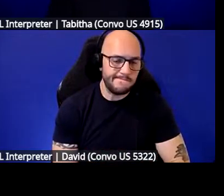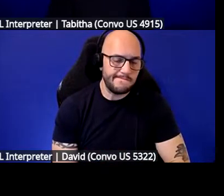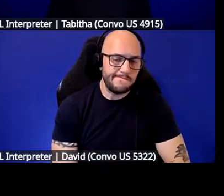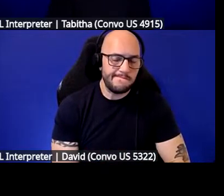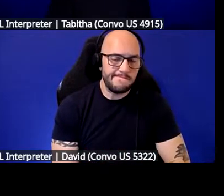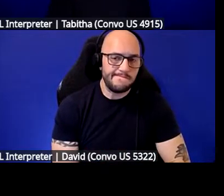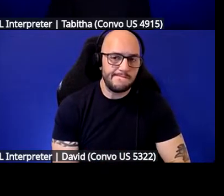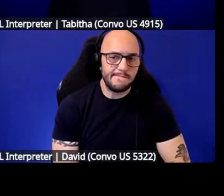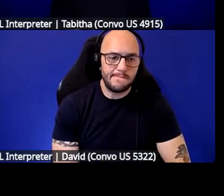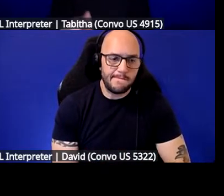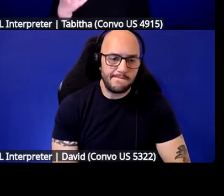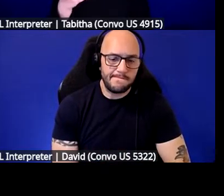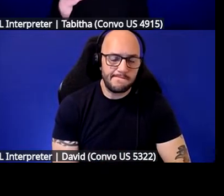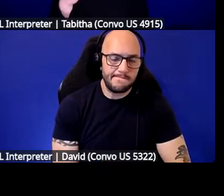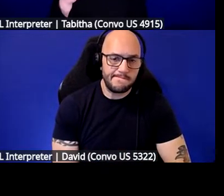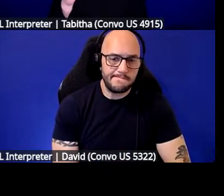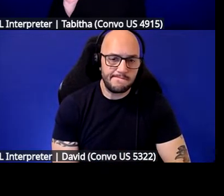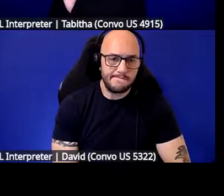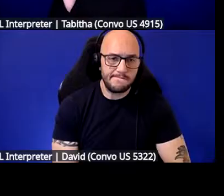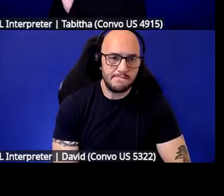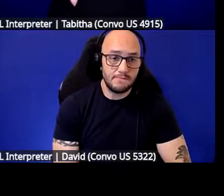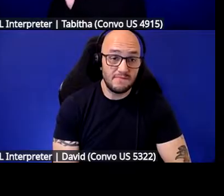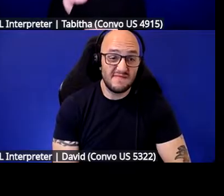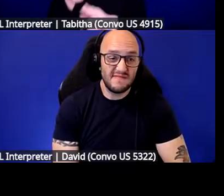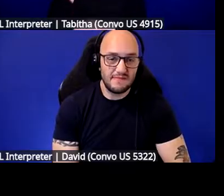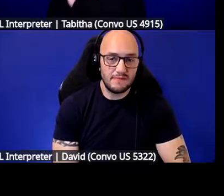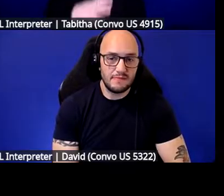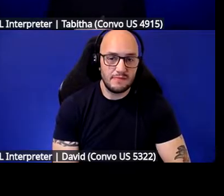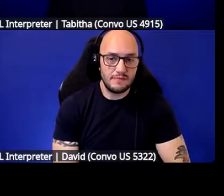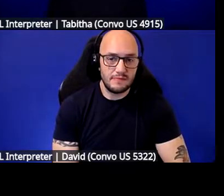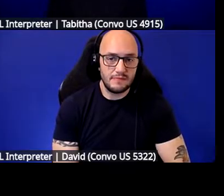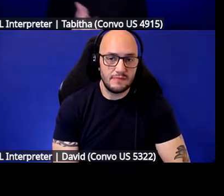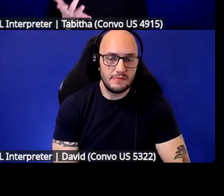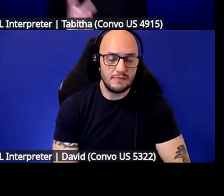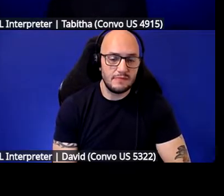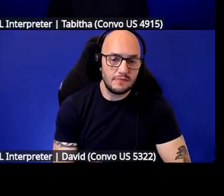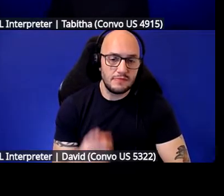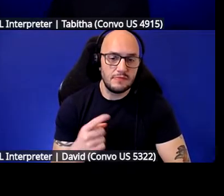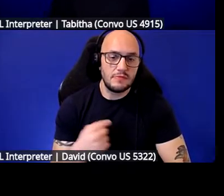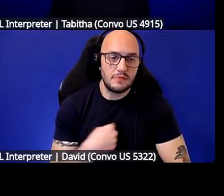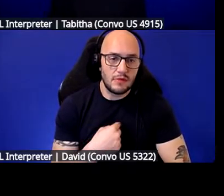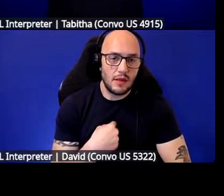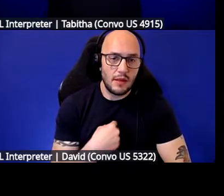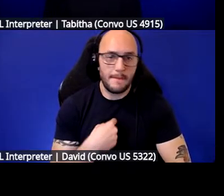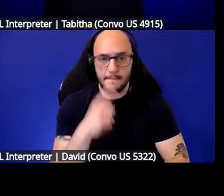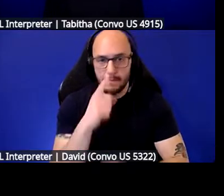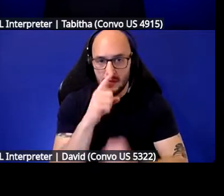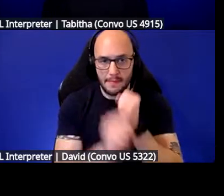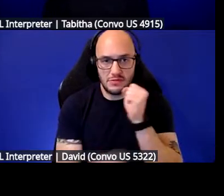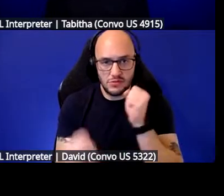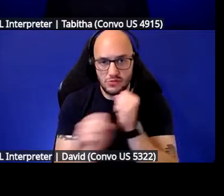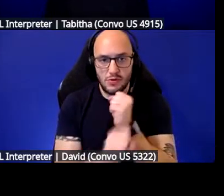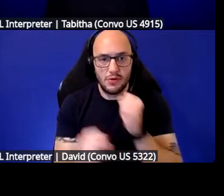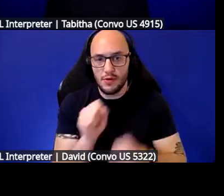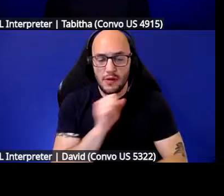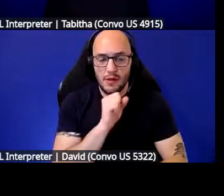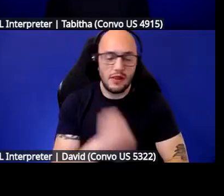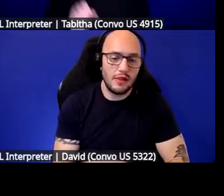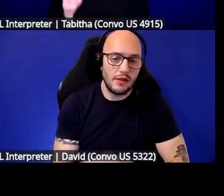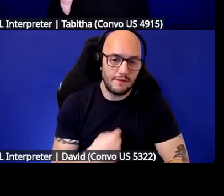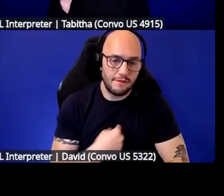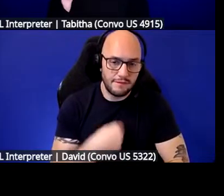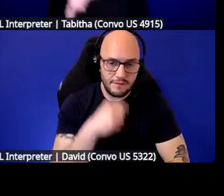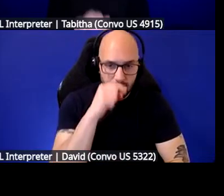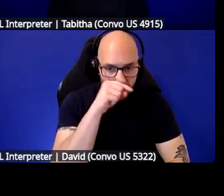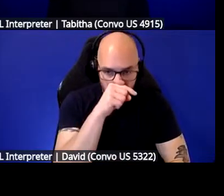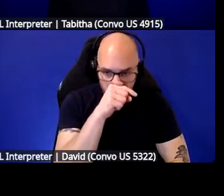What is the substance you speak of, It, woman? because me and mosquitoes, they love me. So I'm going Oh to take off yeah. my